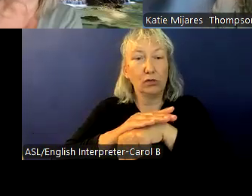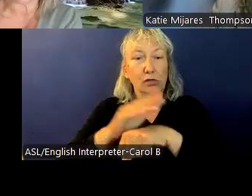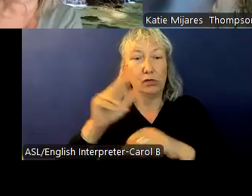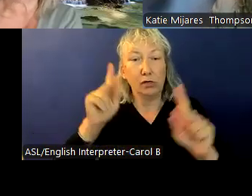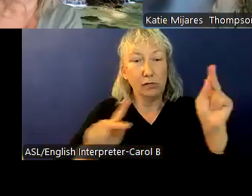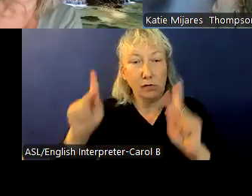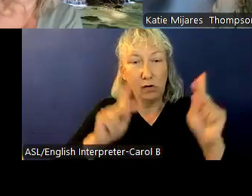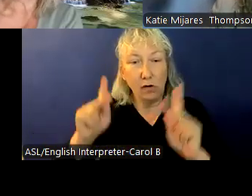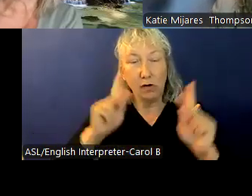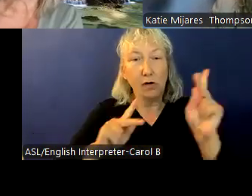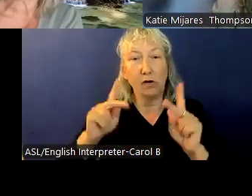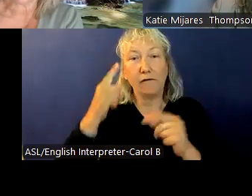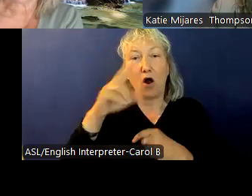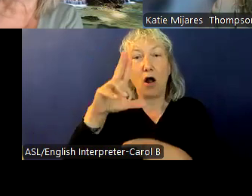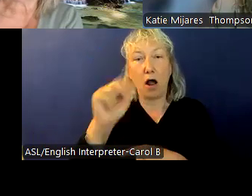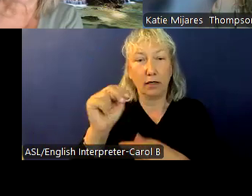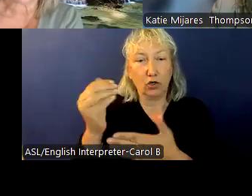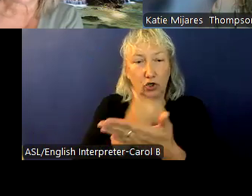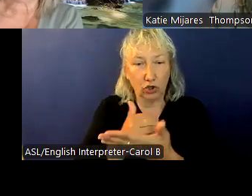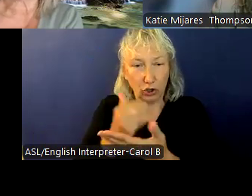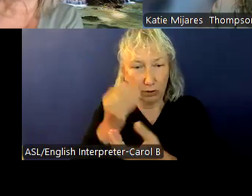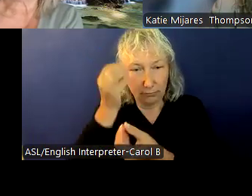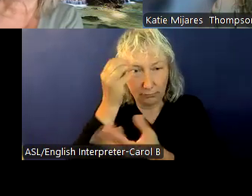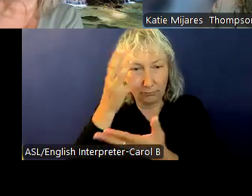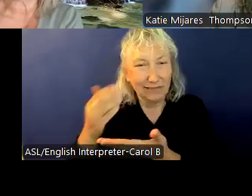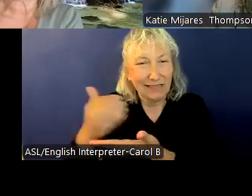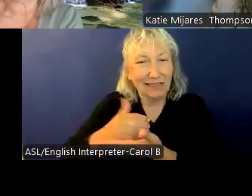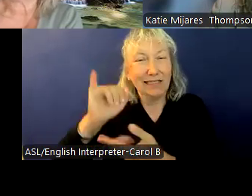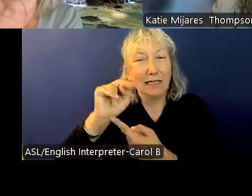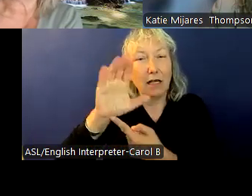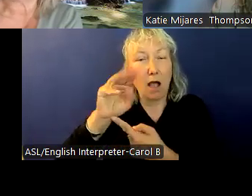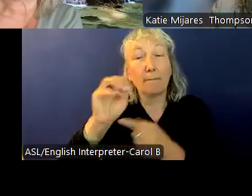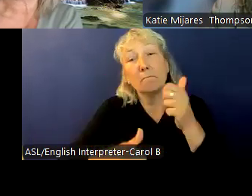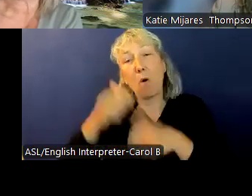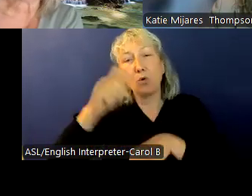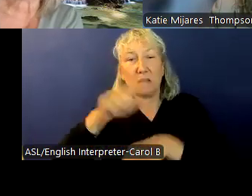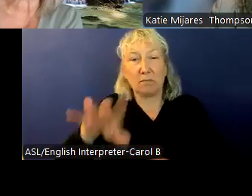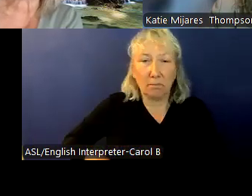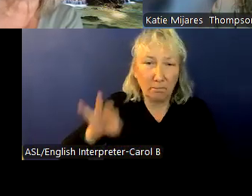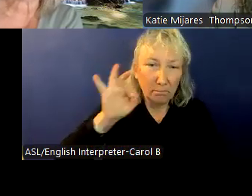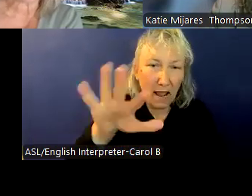unearned income. The most common amount that people pay is $100.